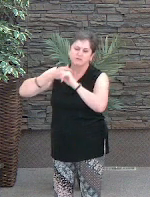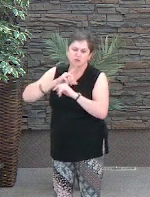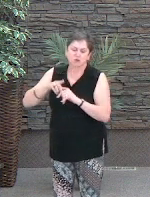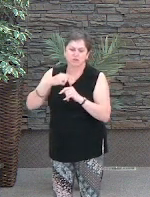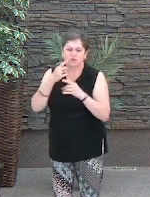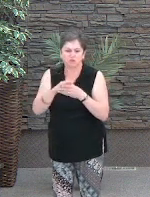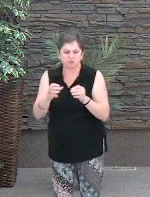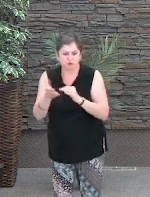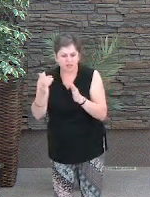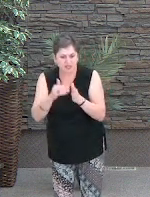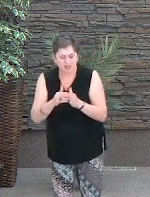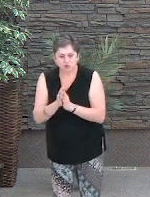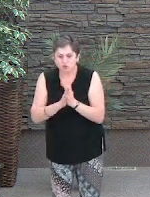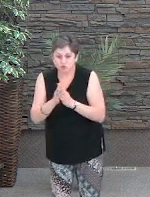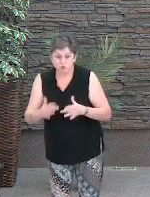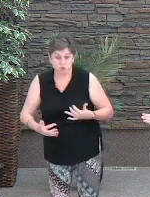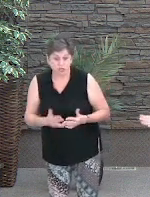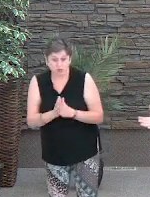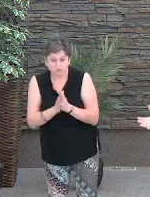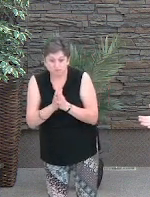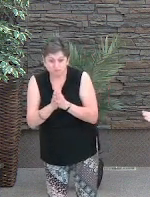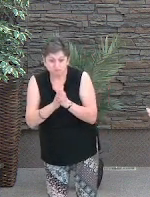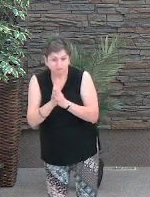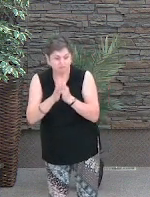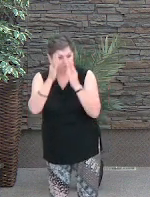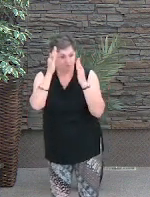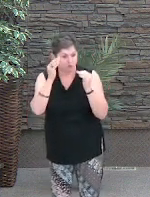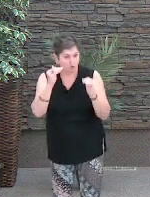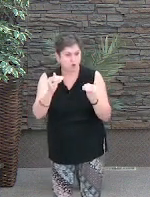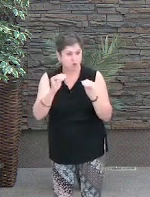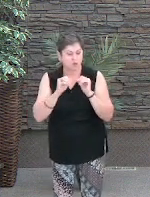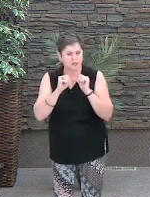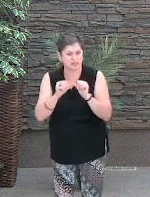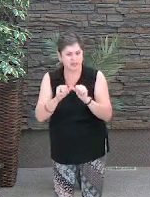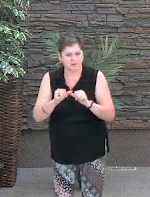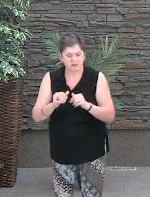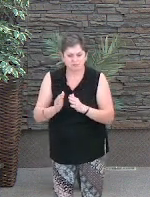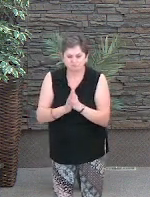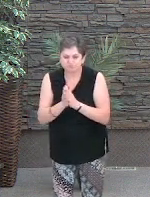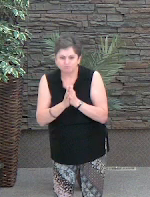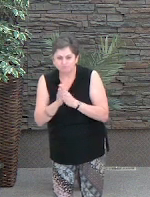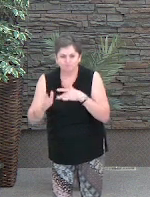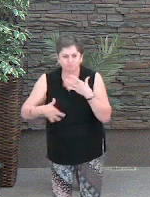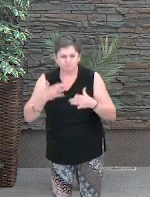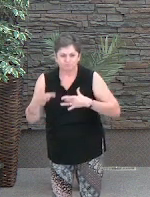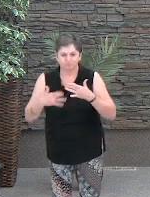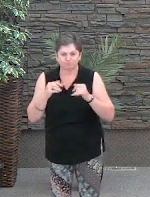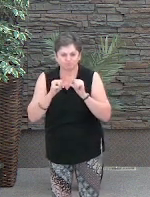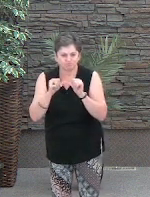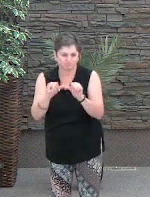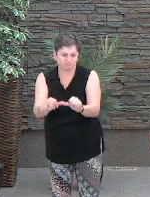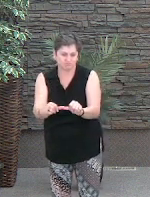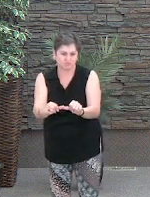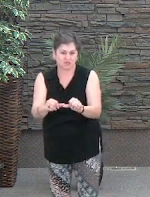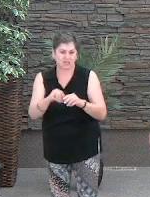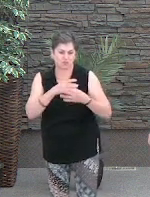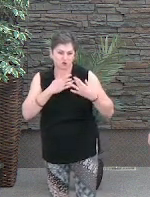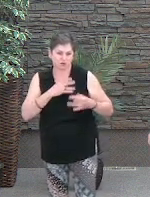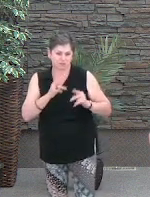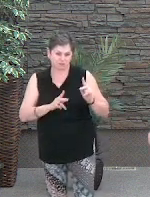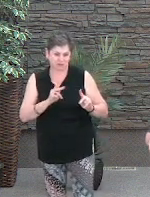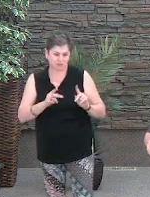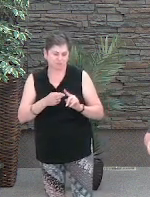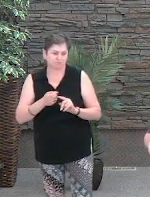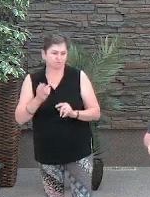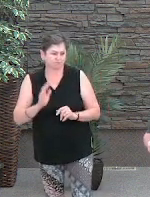their story to rekindle the flames of hope and keep them burning bright in the hearts of the people of